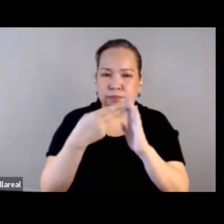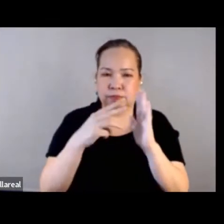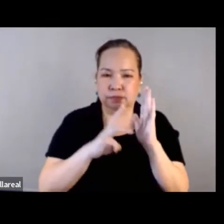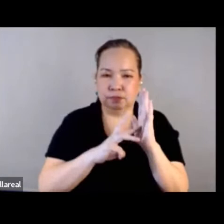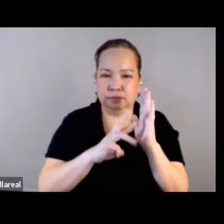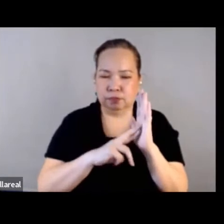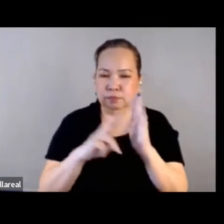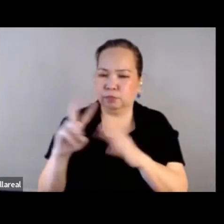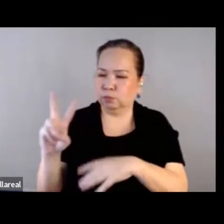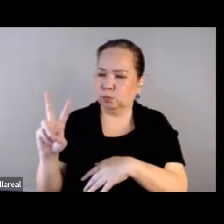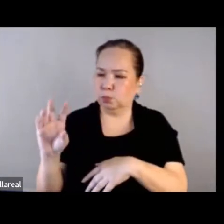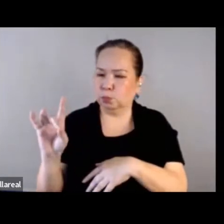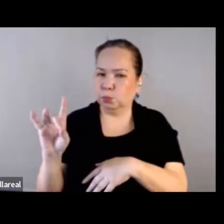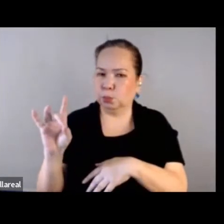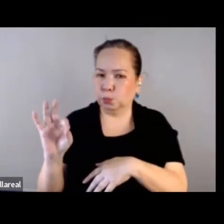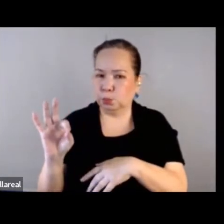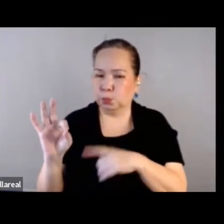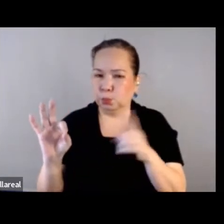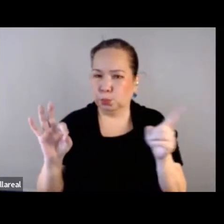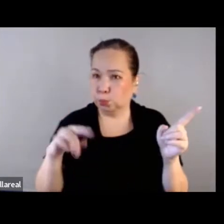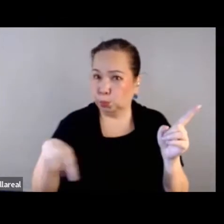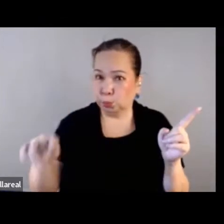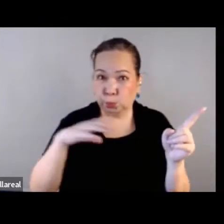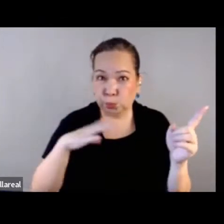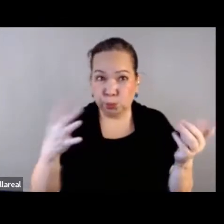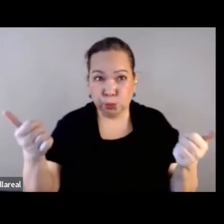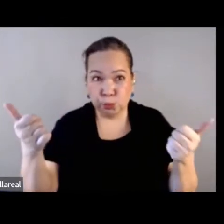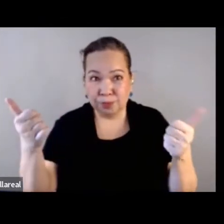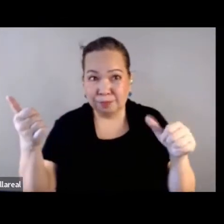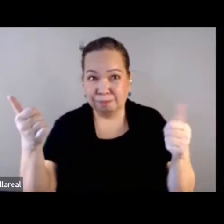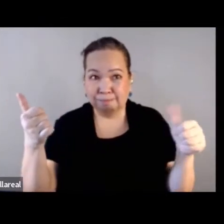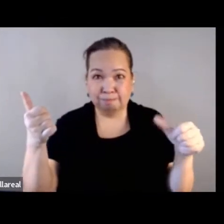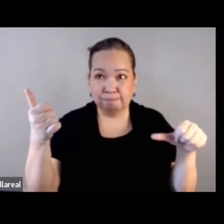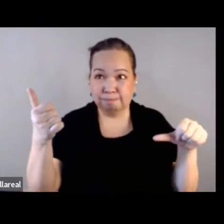signed by the Honorable Gato. Is there any objection?